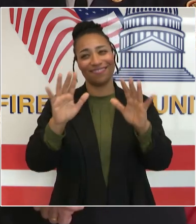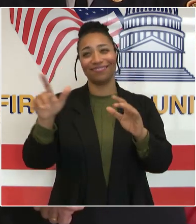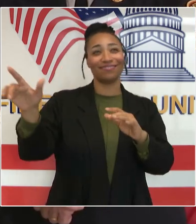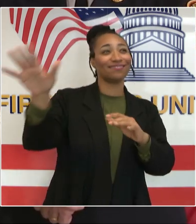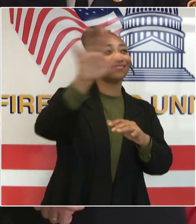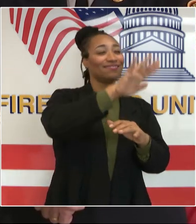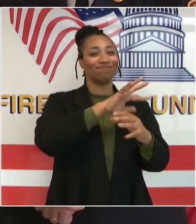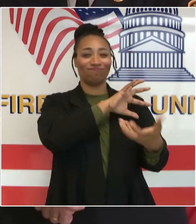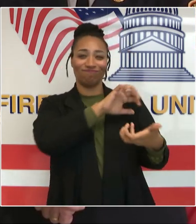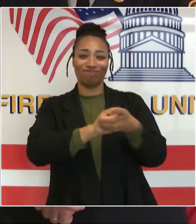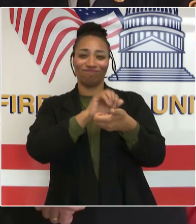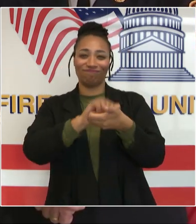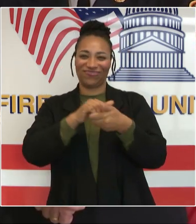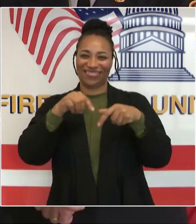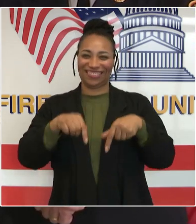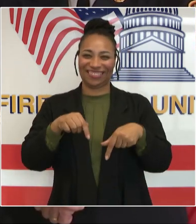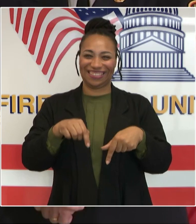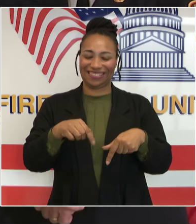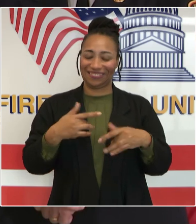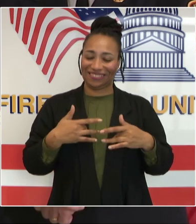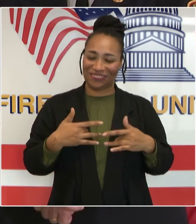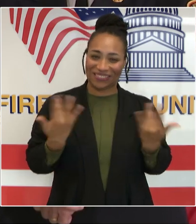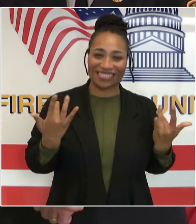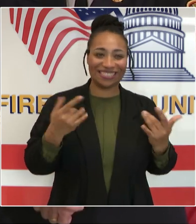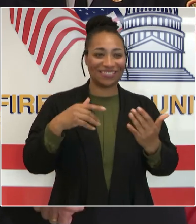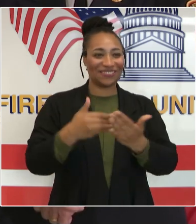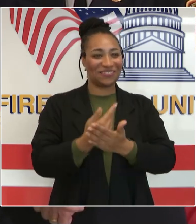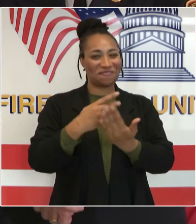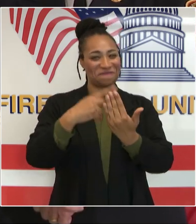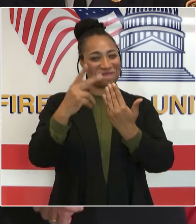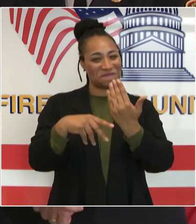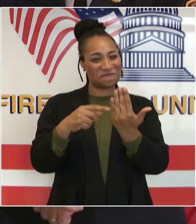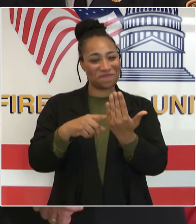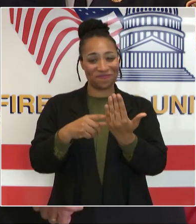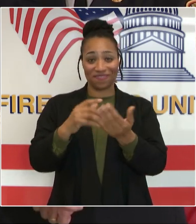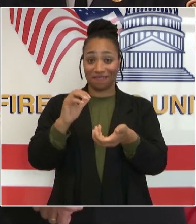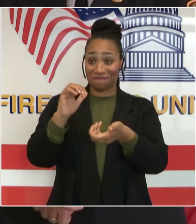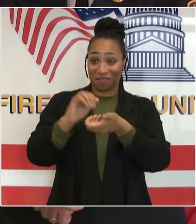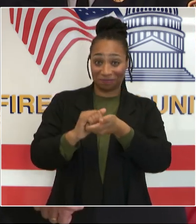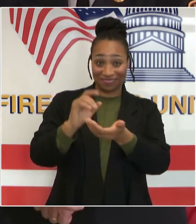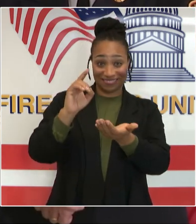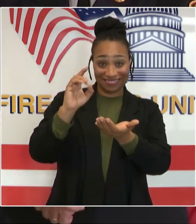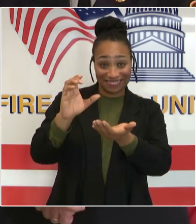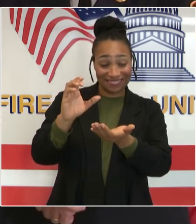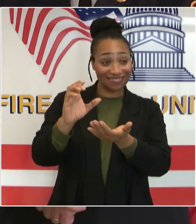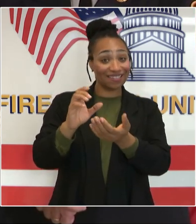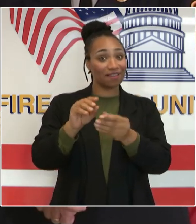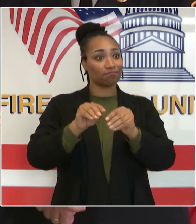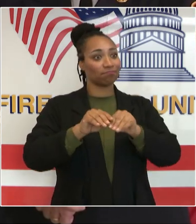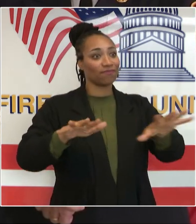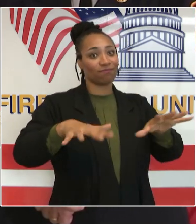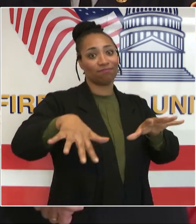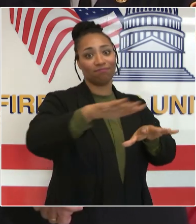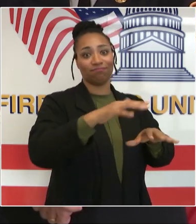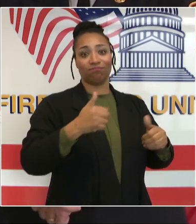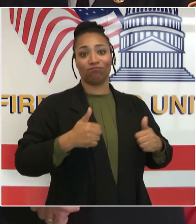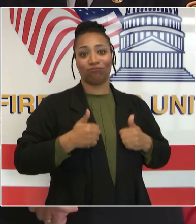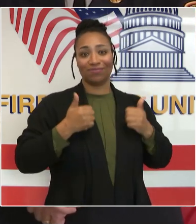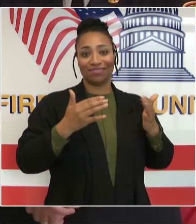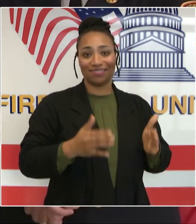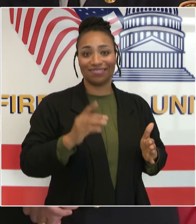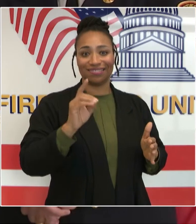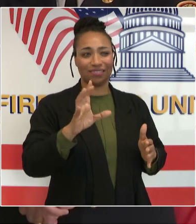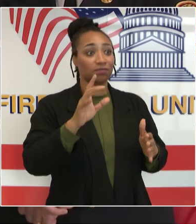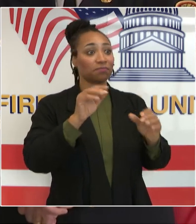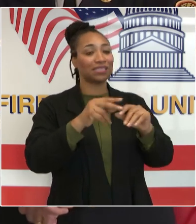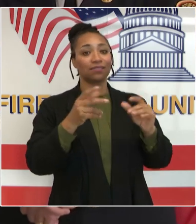forward to continuing to work in tandem with DC to provide local residents with meaningful opportunities to advance their